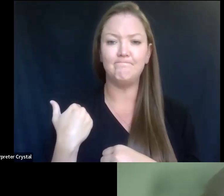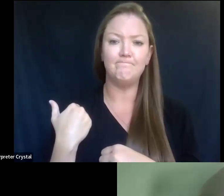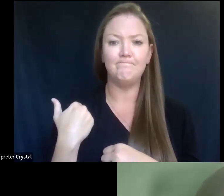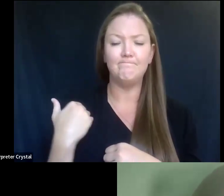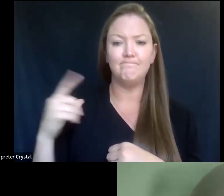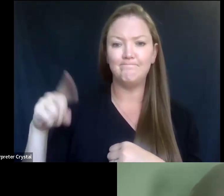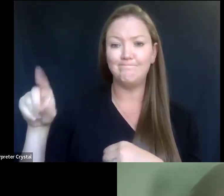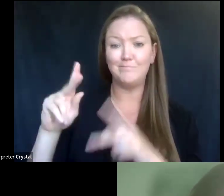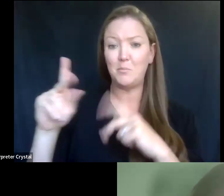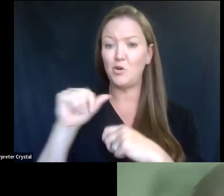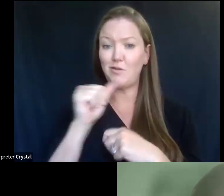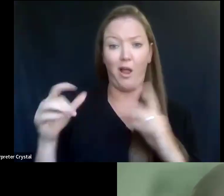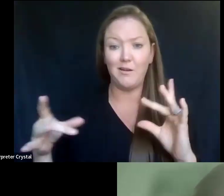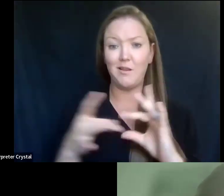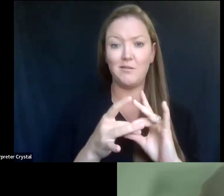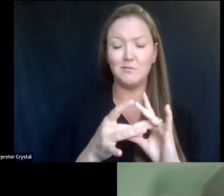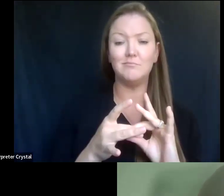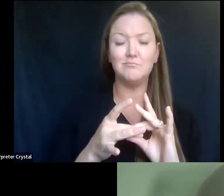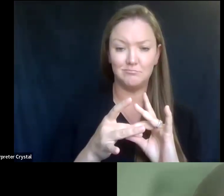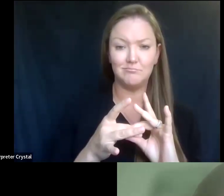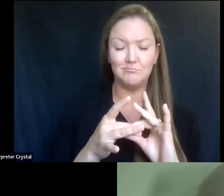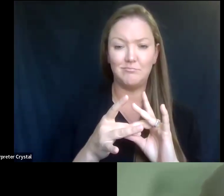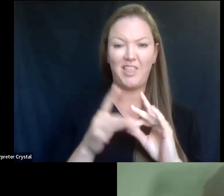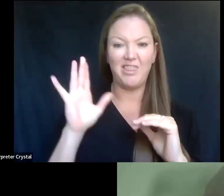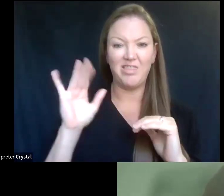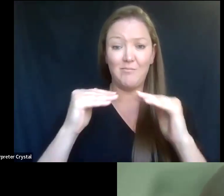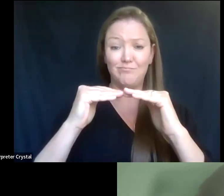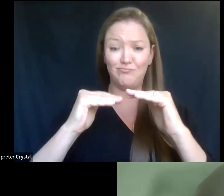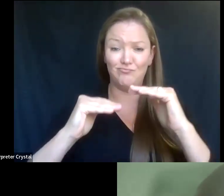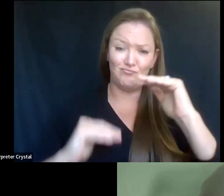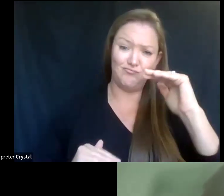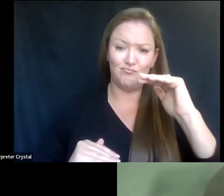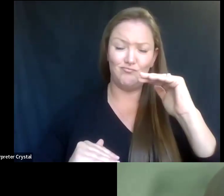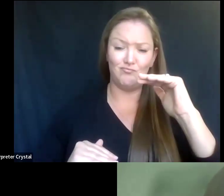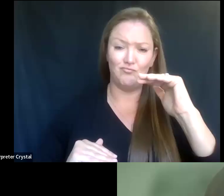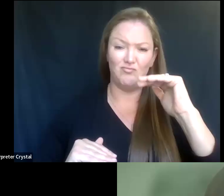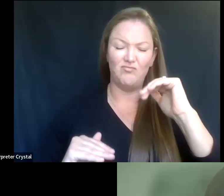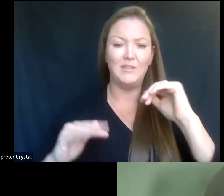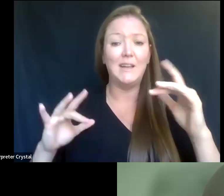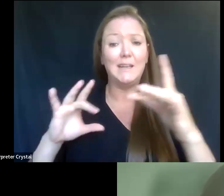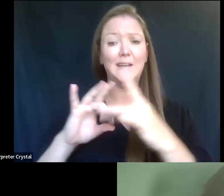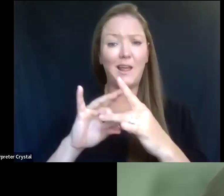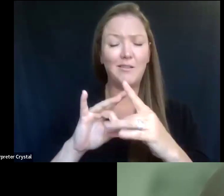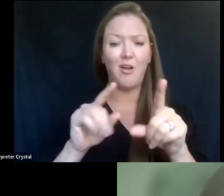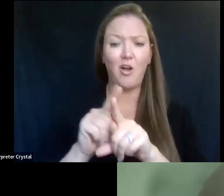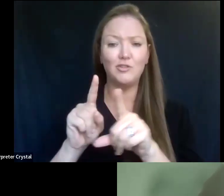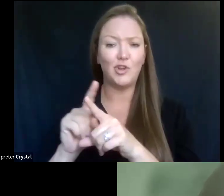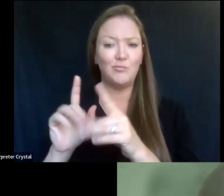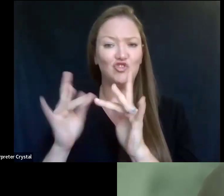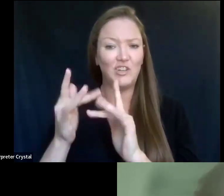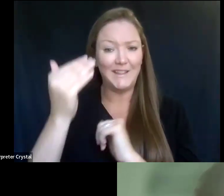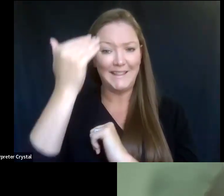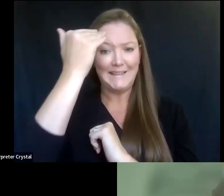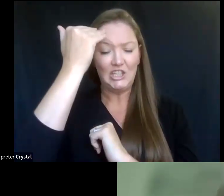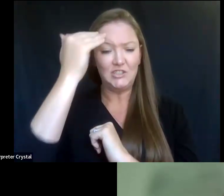they're not connected, right? And the digital divide from connectivity to digital literacy is a